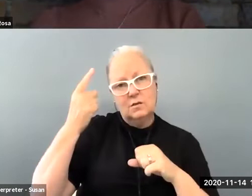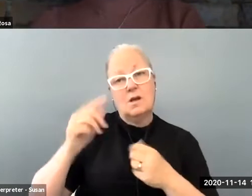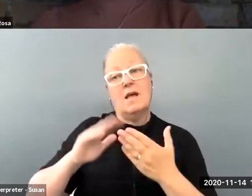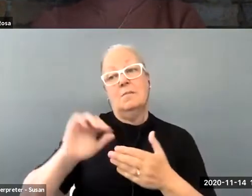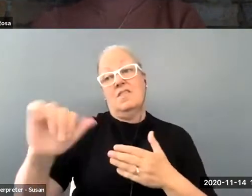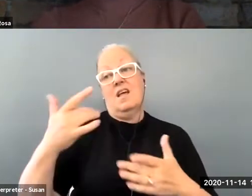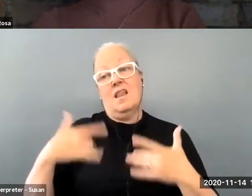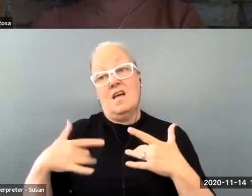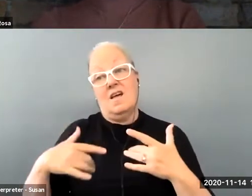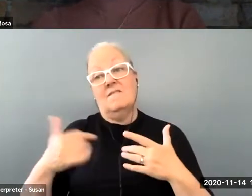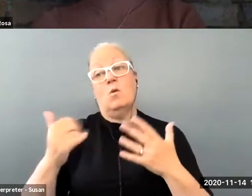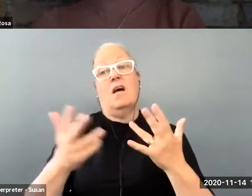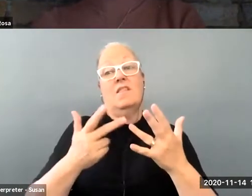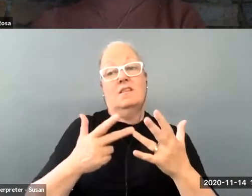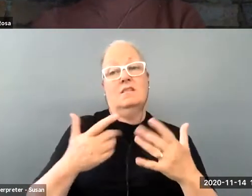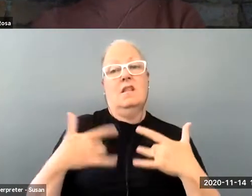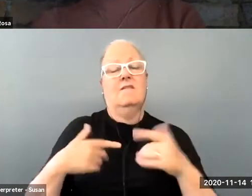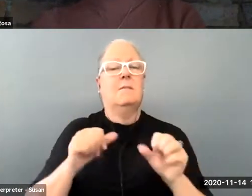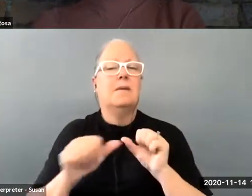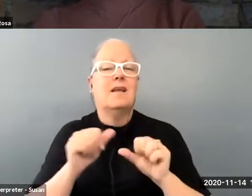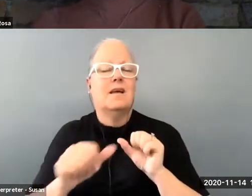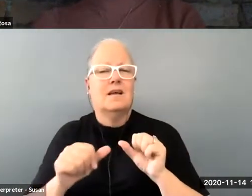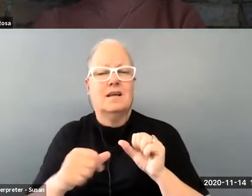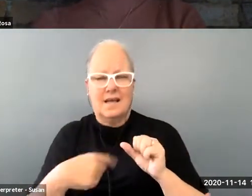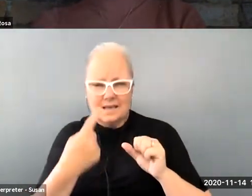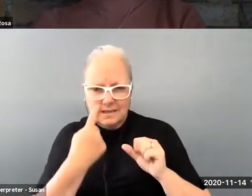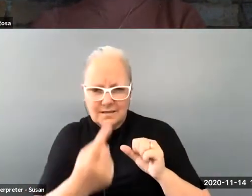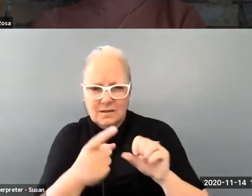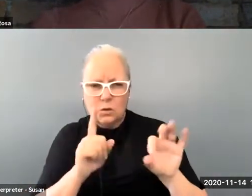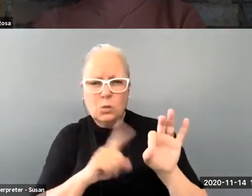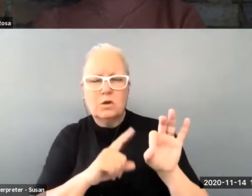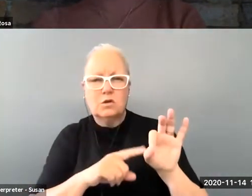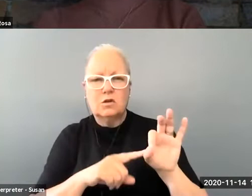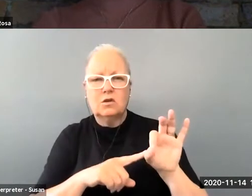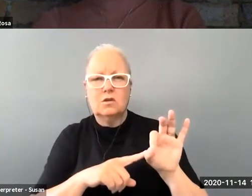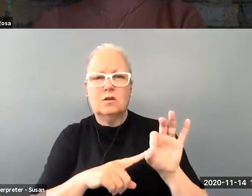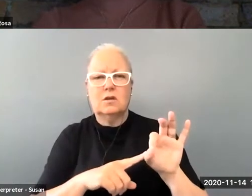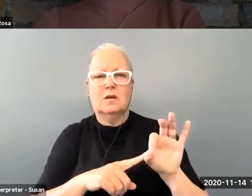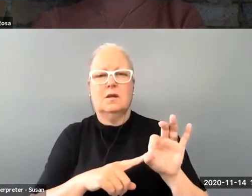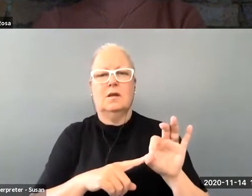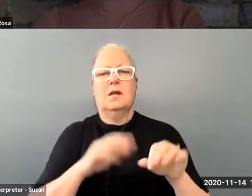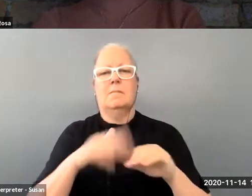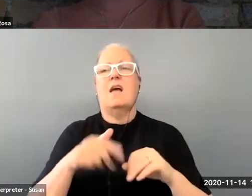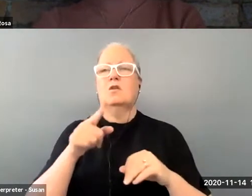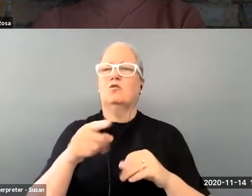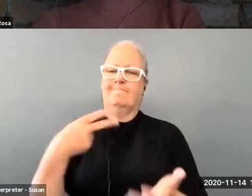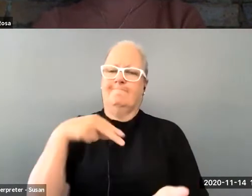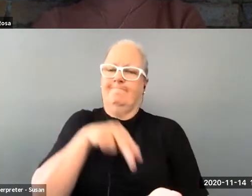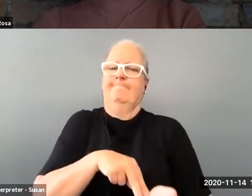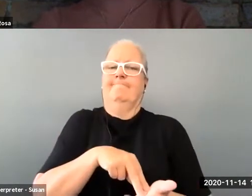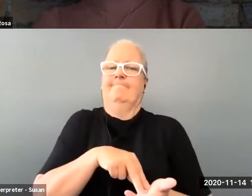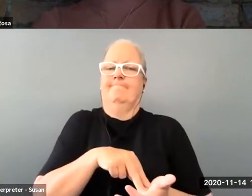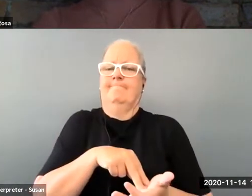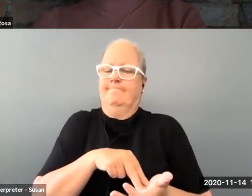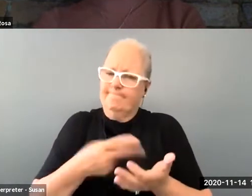life better. So I can see there's a question in the chat that relates to this about standing your ground.